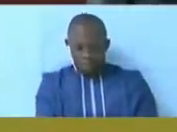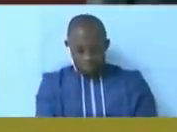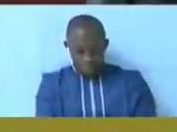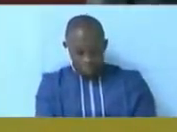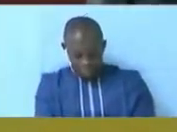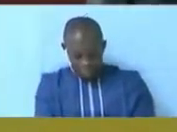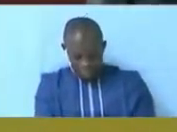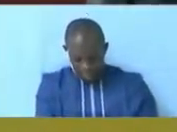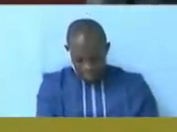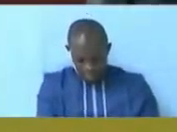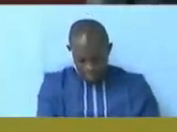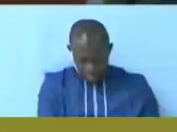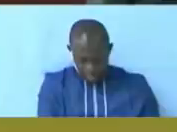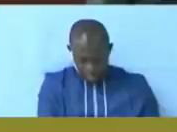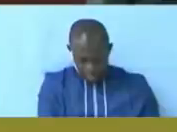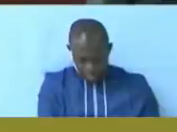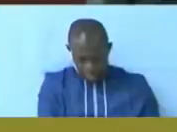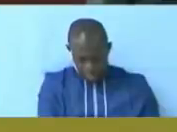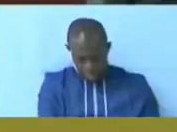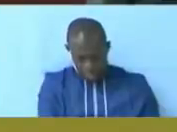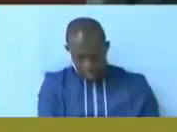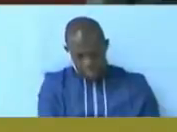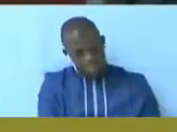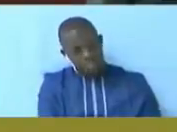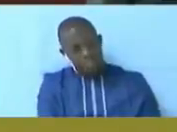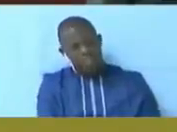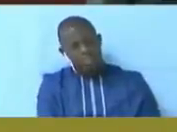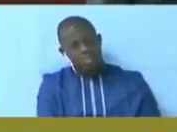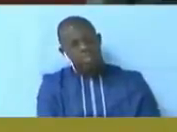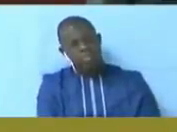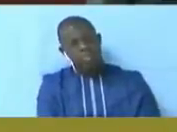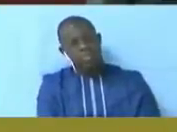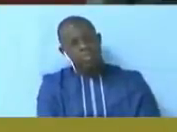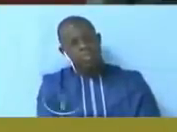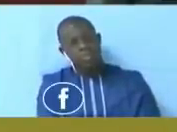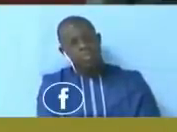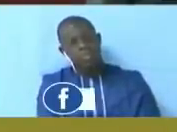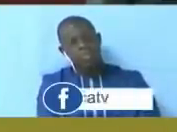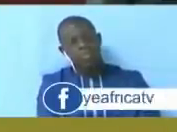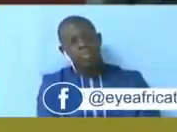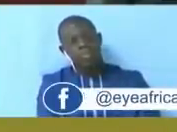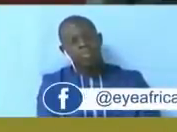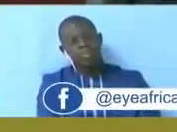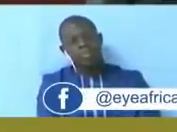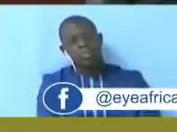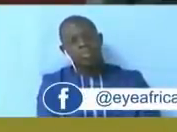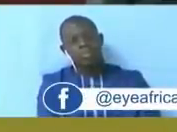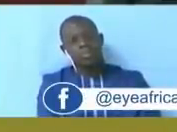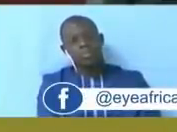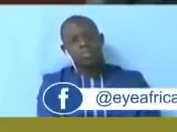But you've worked in an environment which was very difficult.